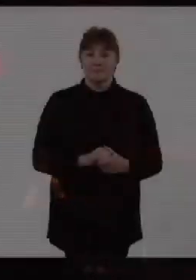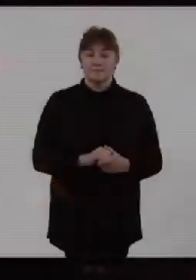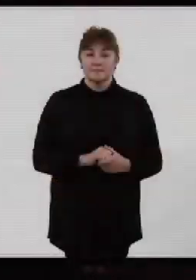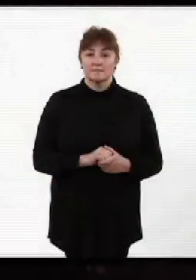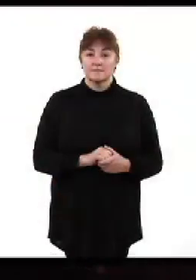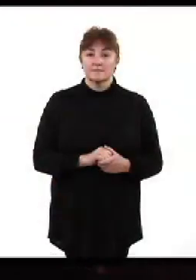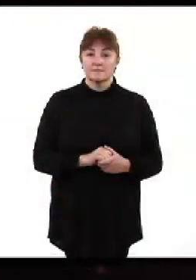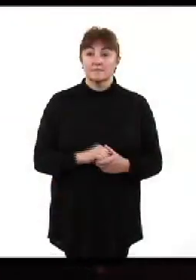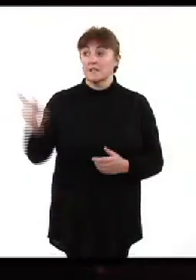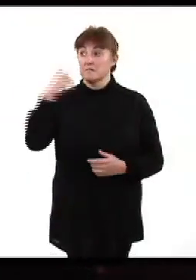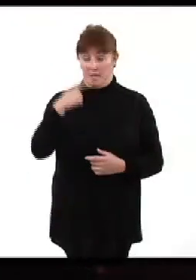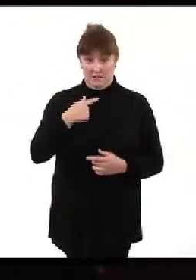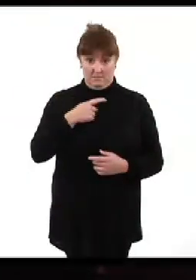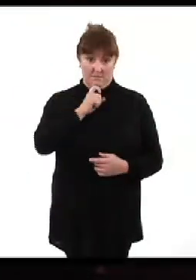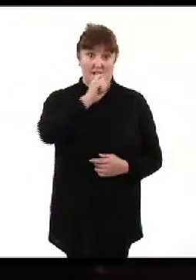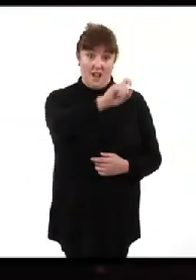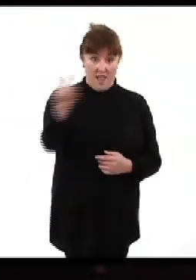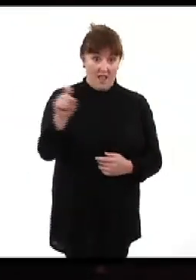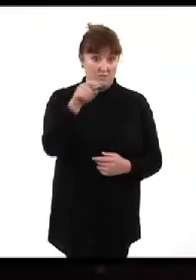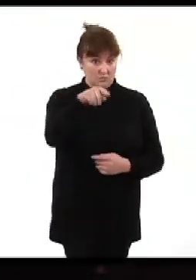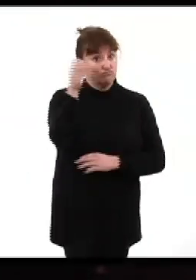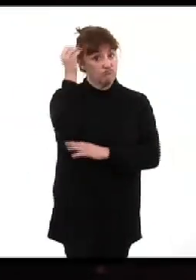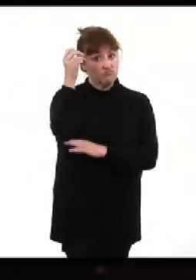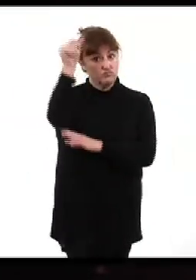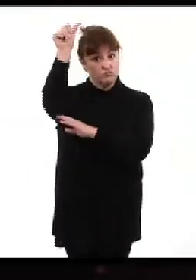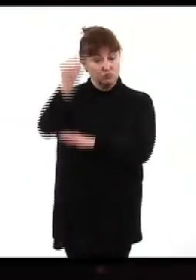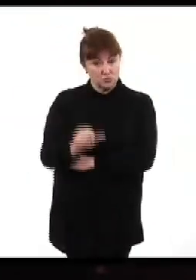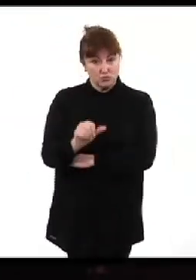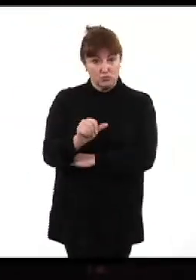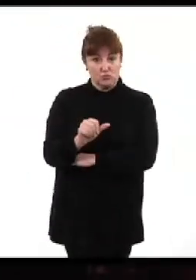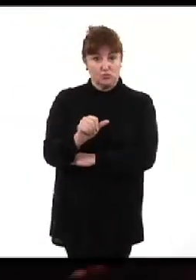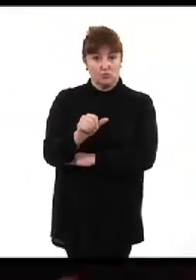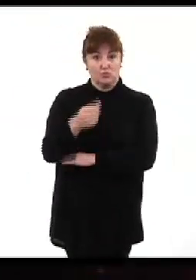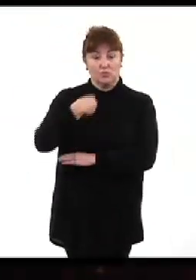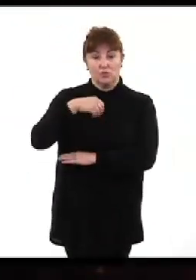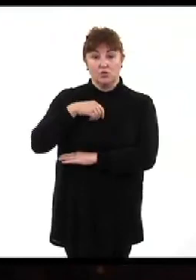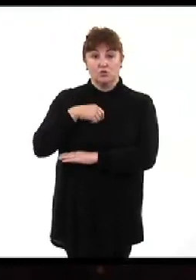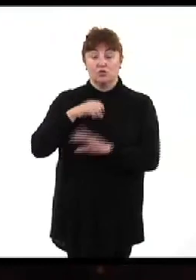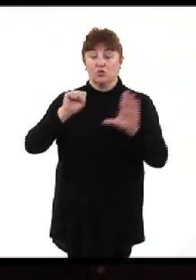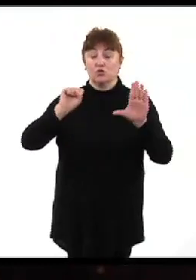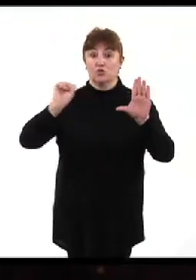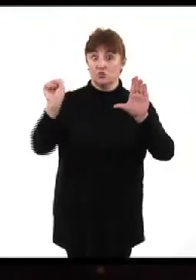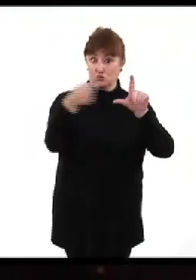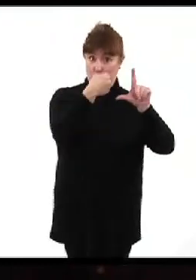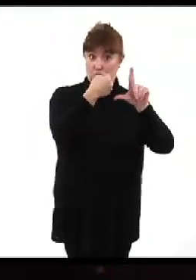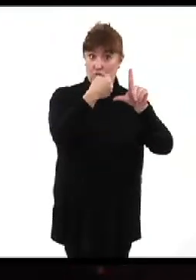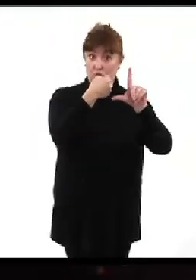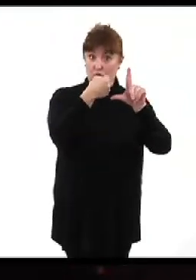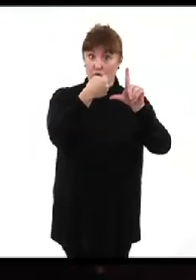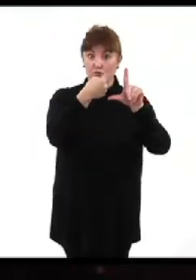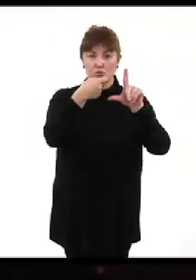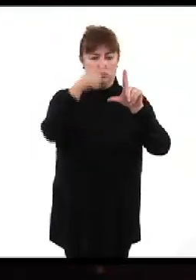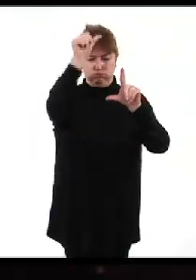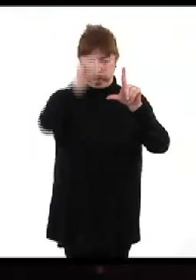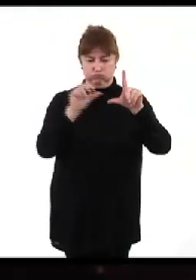Me dicen que les comente que las charlas están colgadas en nuestro canal de YouTube para que se lo comenten a sus